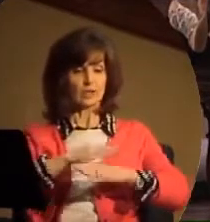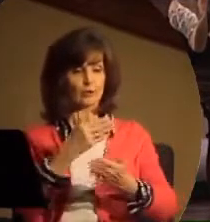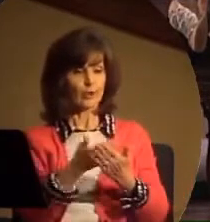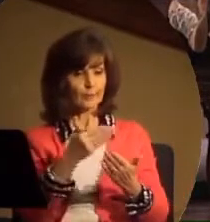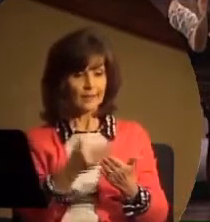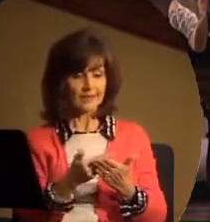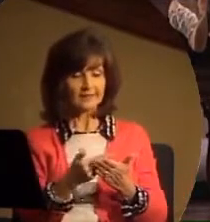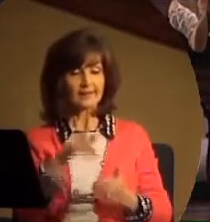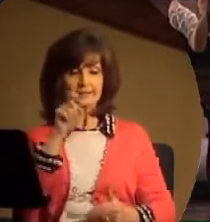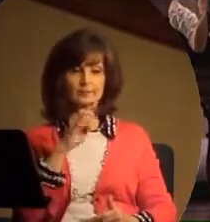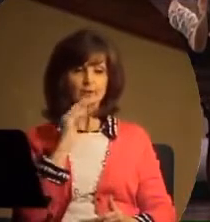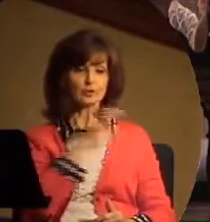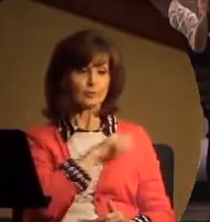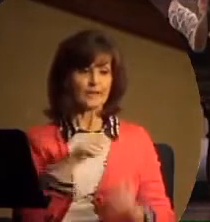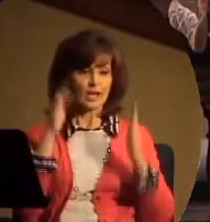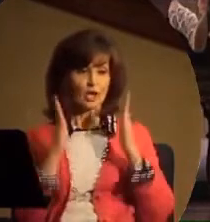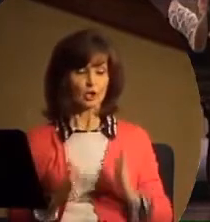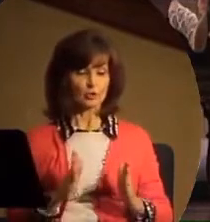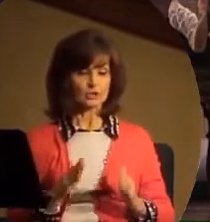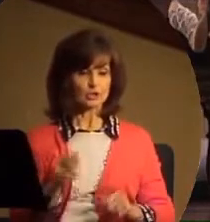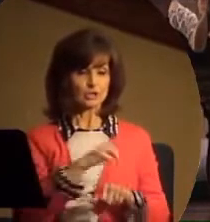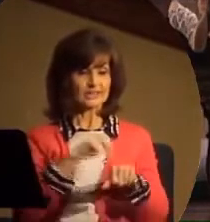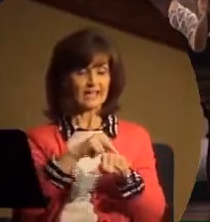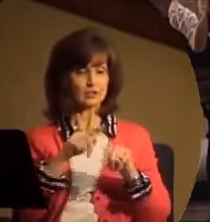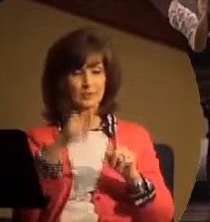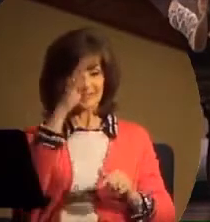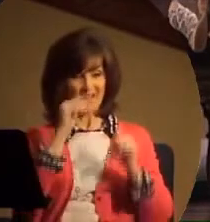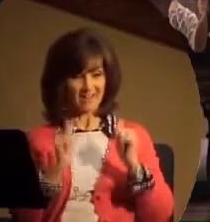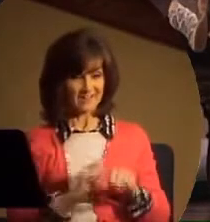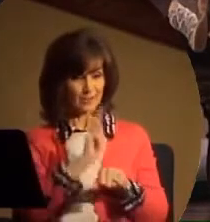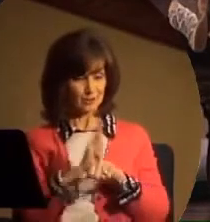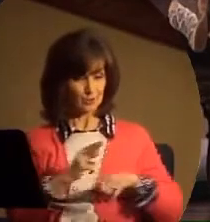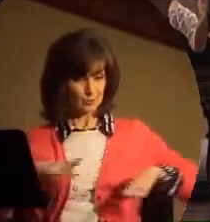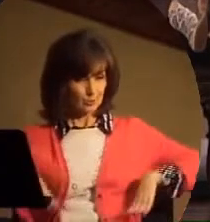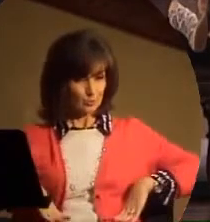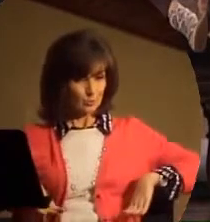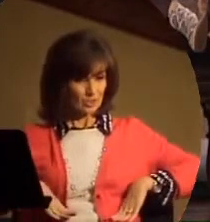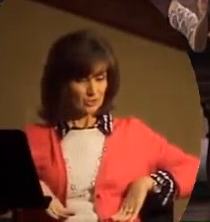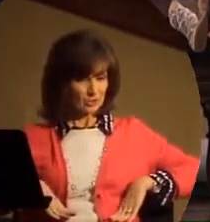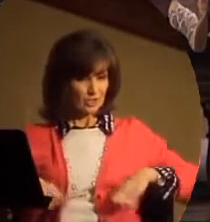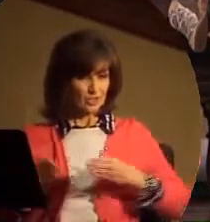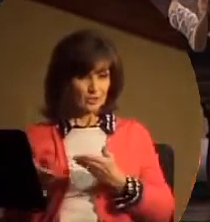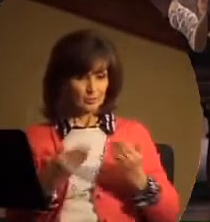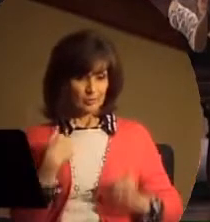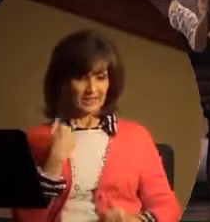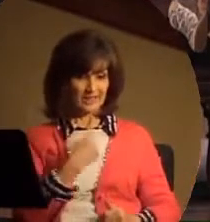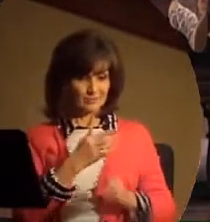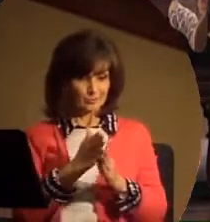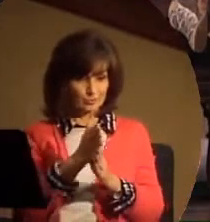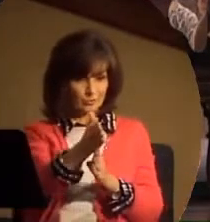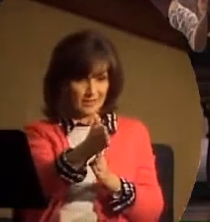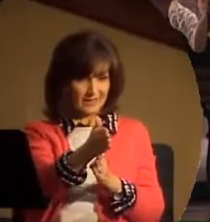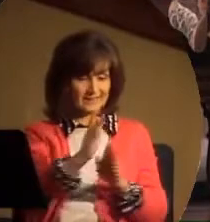Christian nation, but God could use Russia to bring us down.